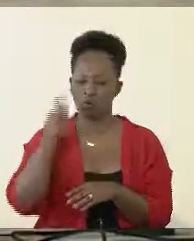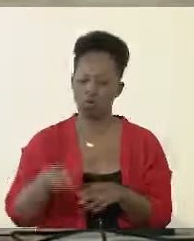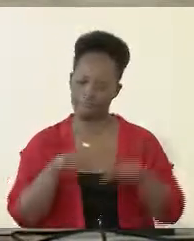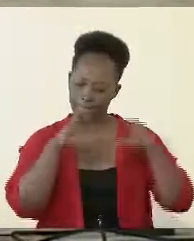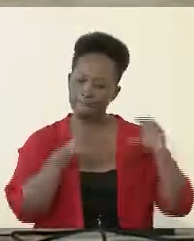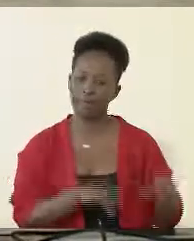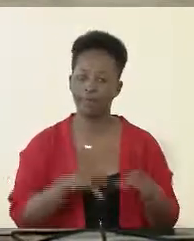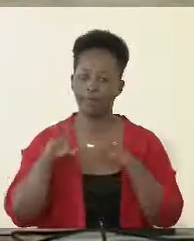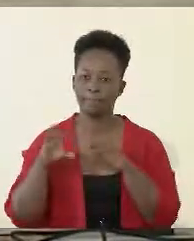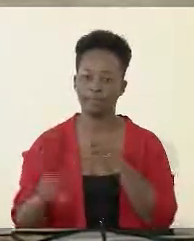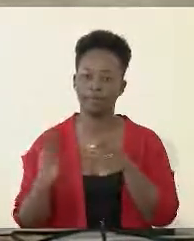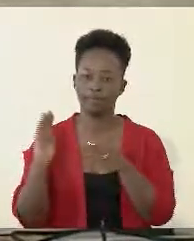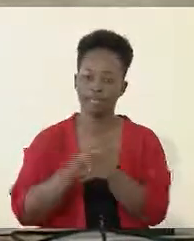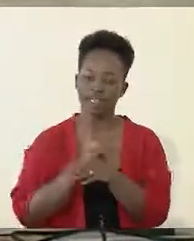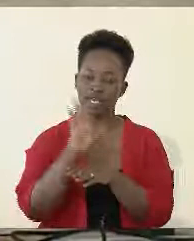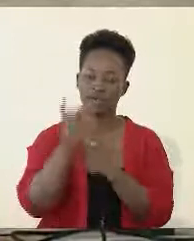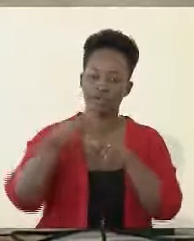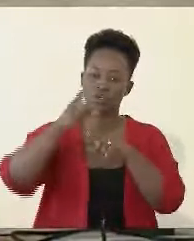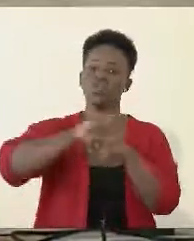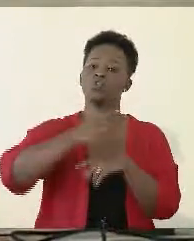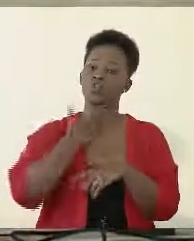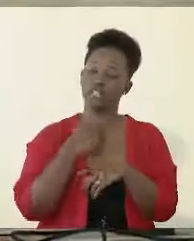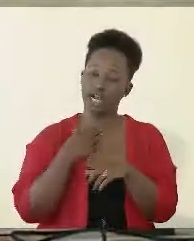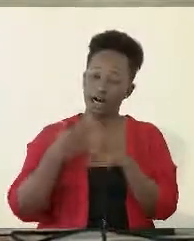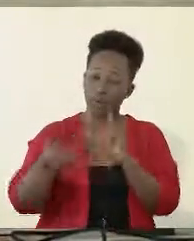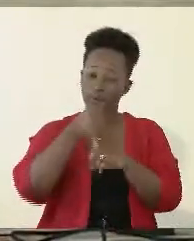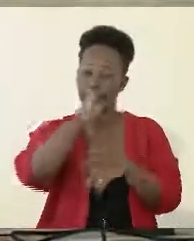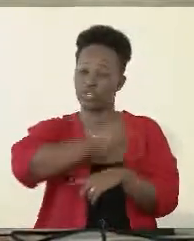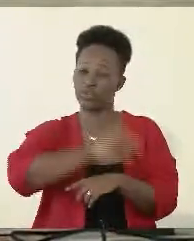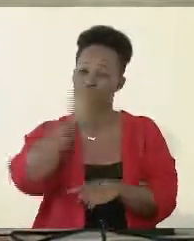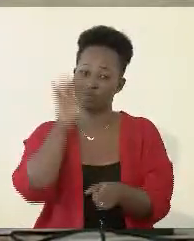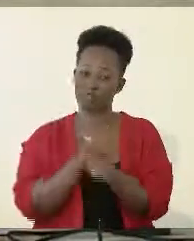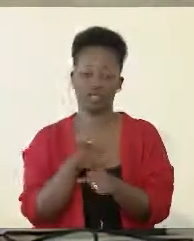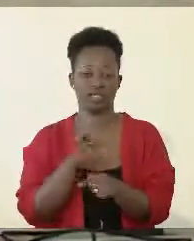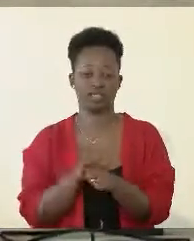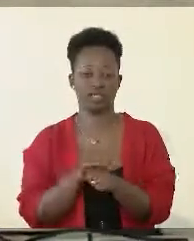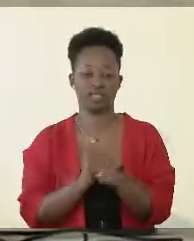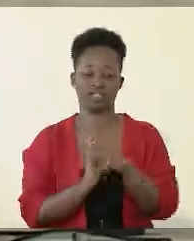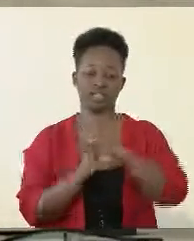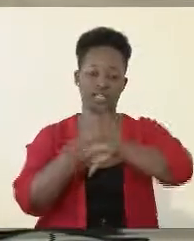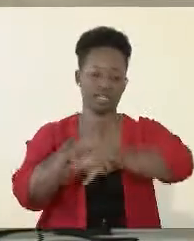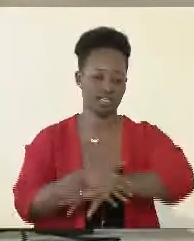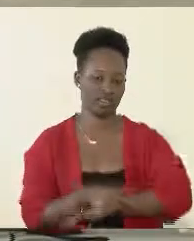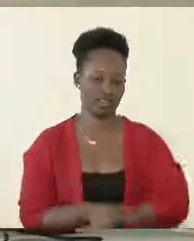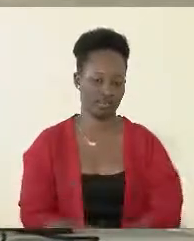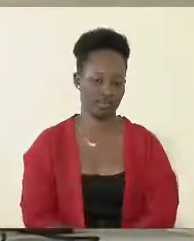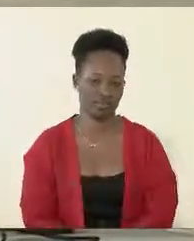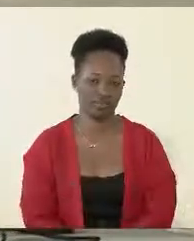business with an intention of maximizing profits, making abnormal profits.